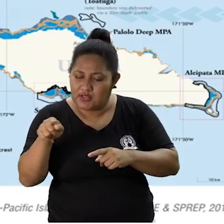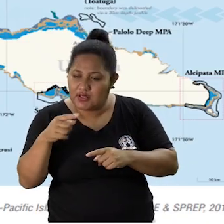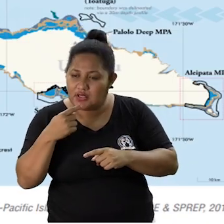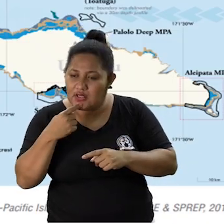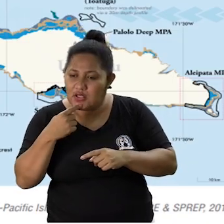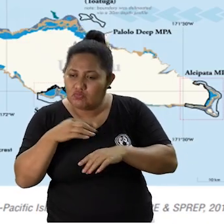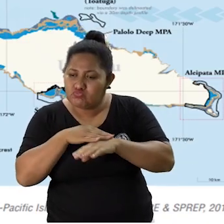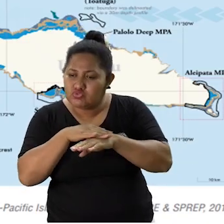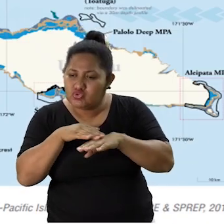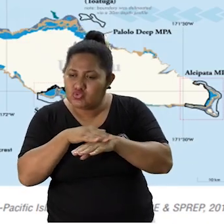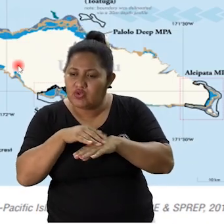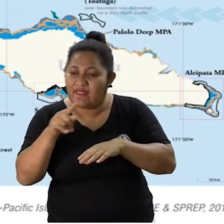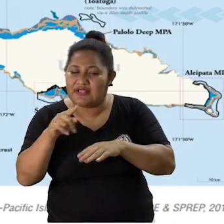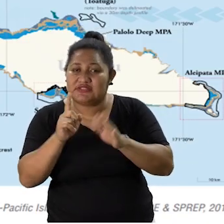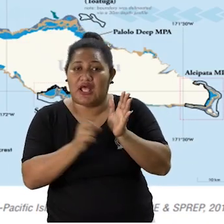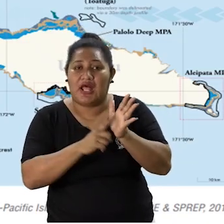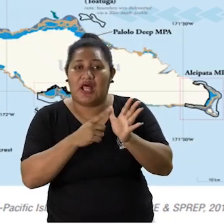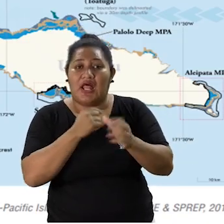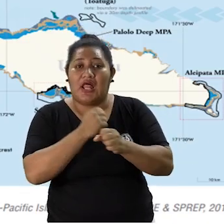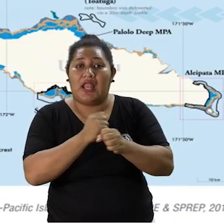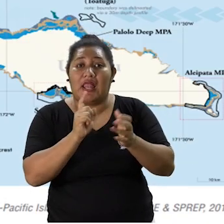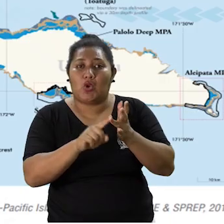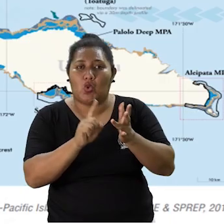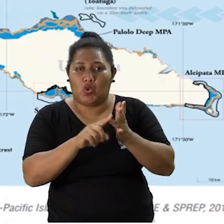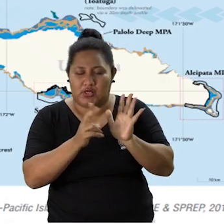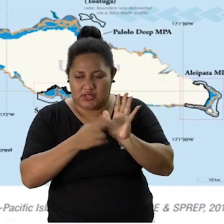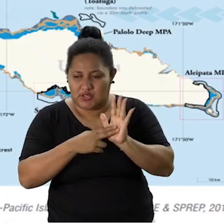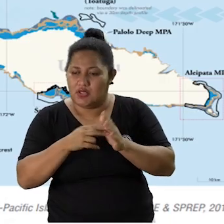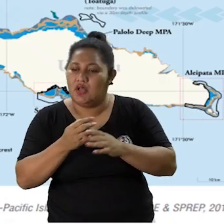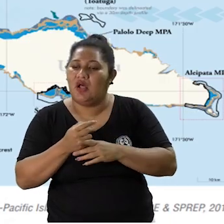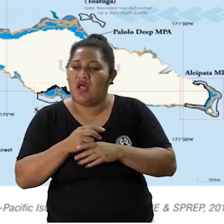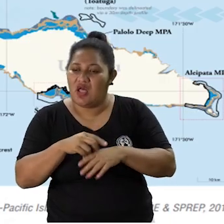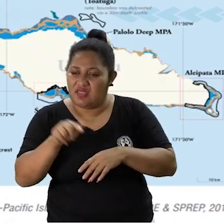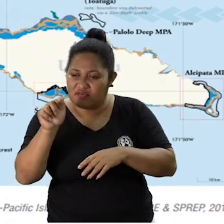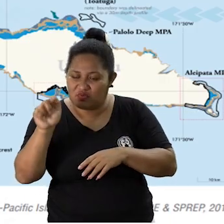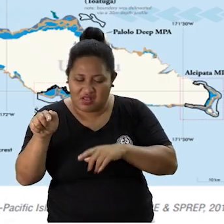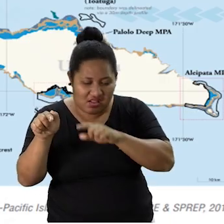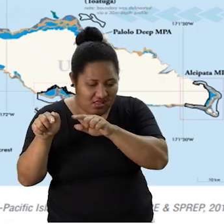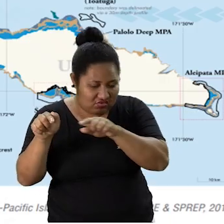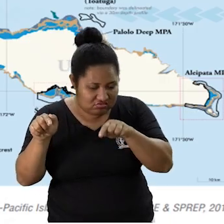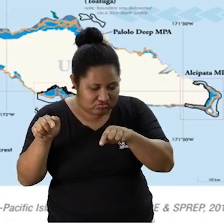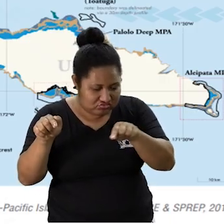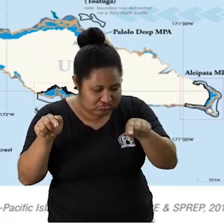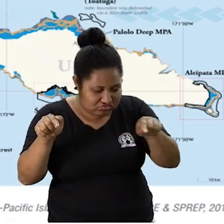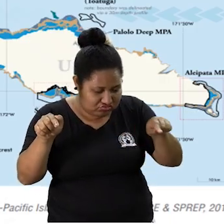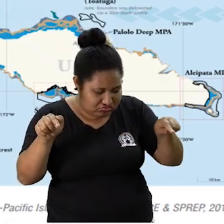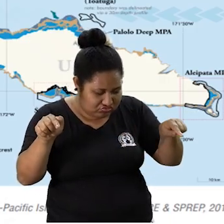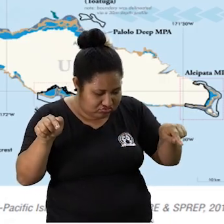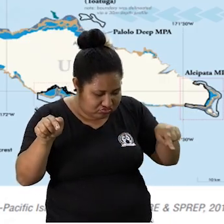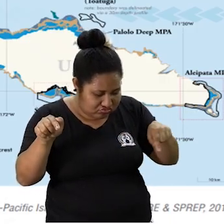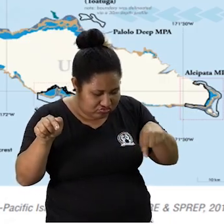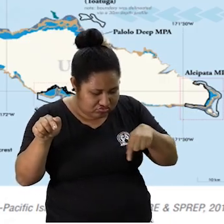lagoon. So this is where the lagoon, this